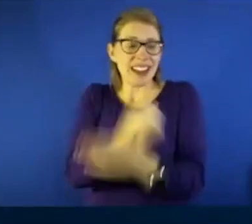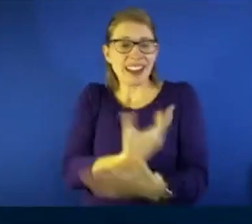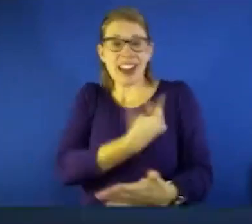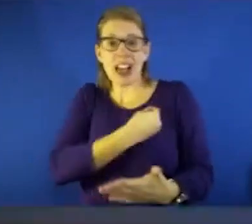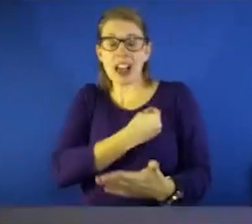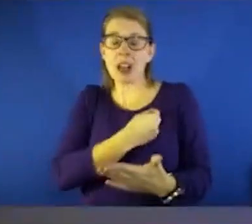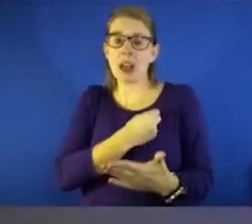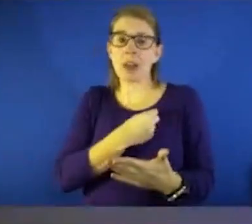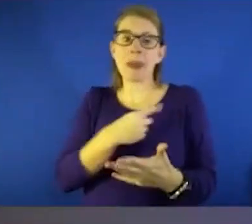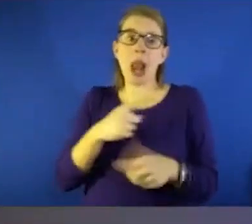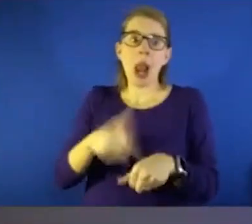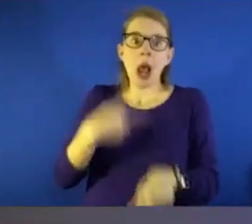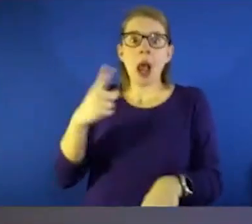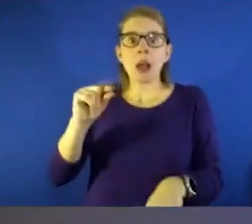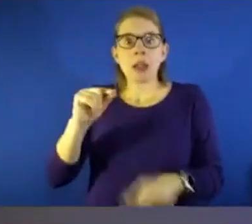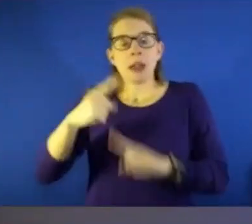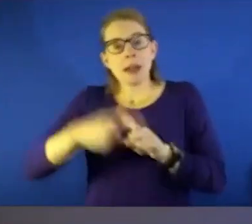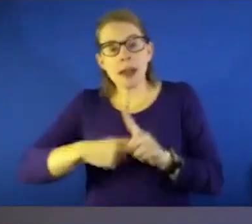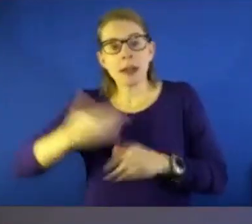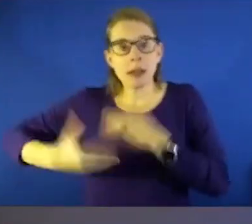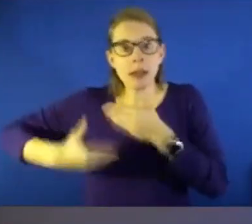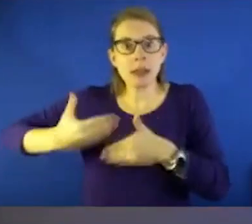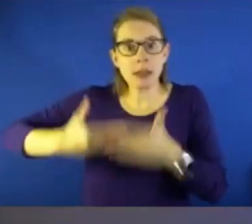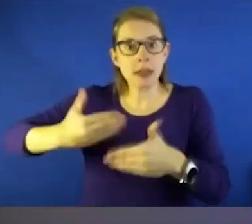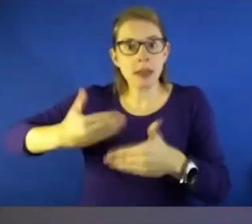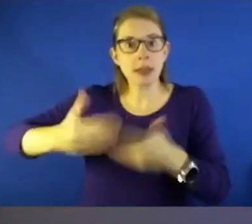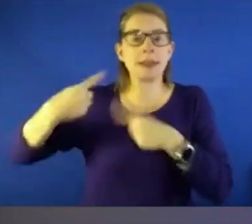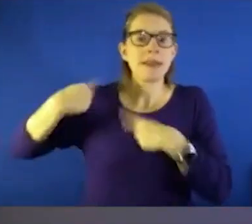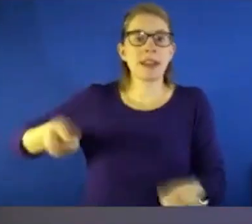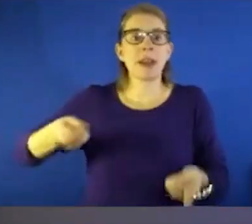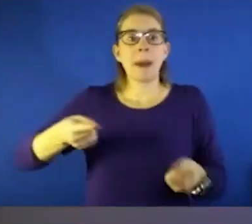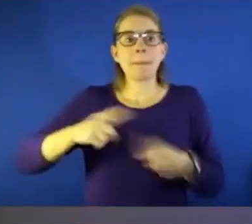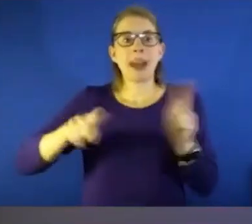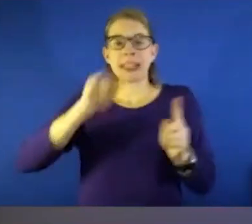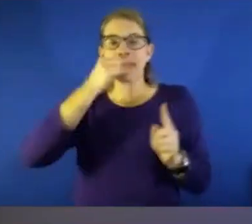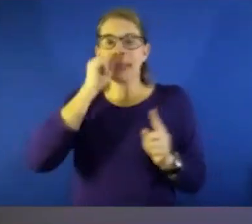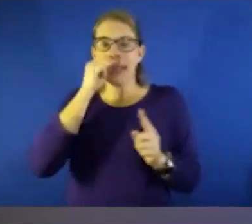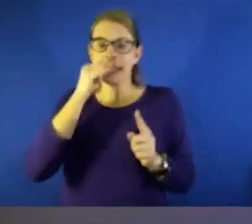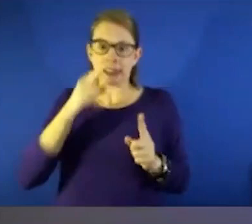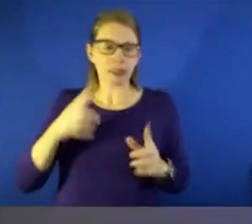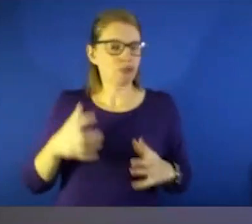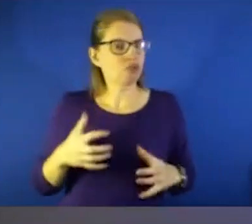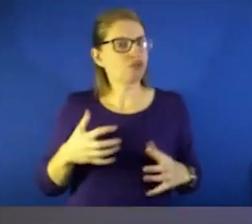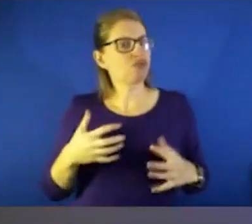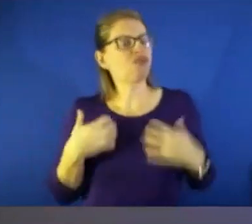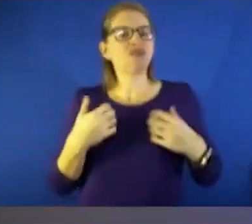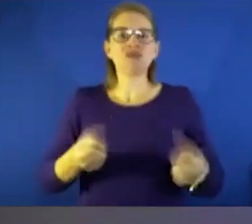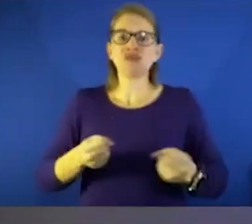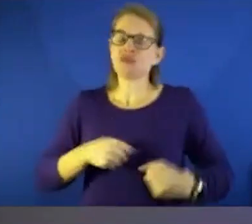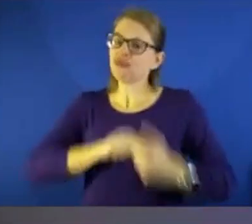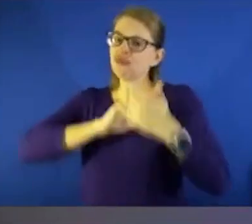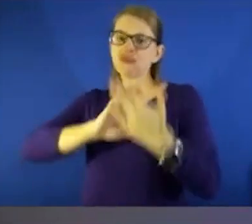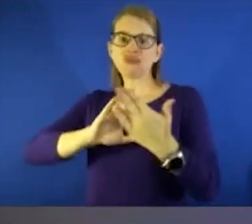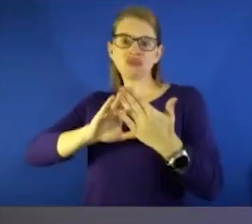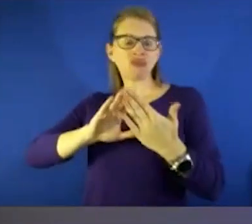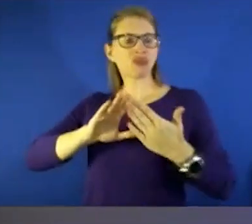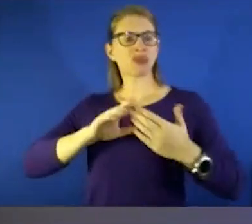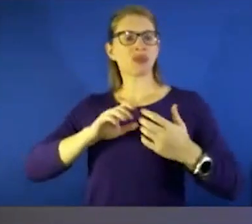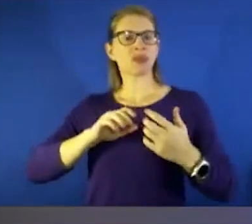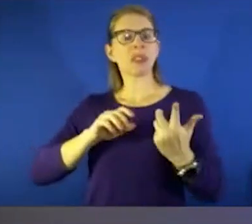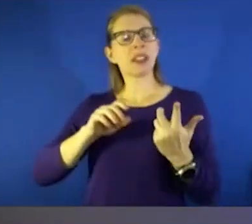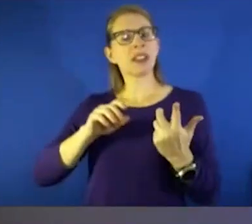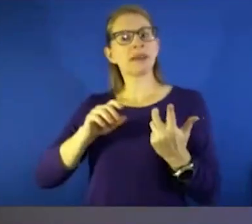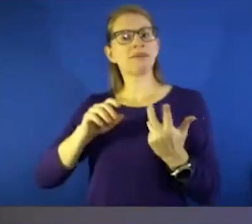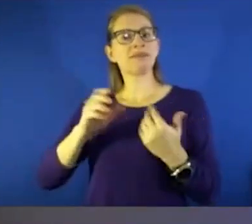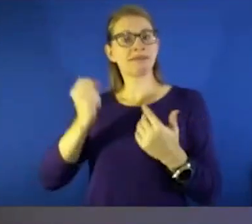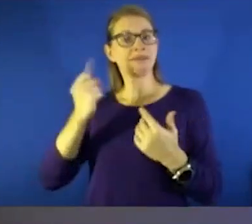kids during this pandemic. We have watched kids, though, buck up, make things happen during what has certainly been a very confusing time for them. And now the time is